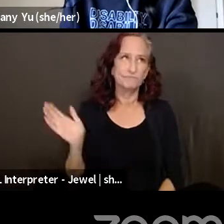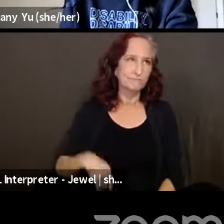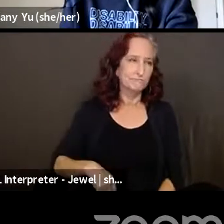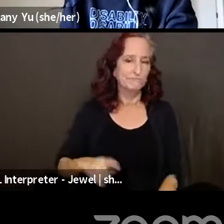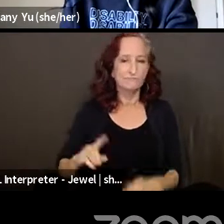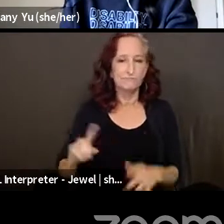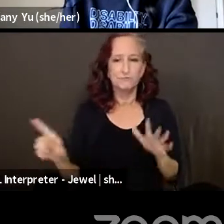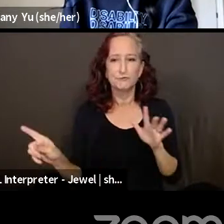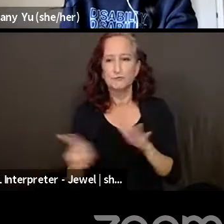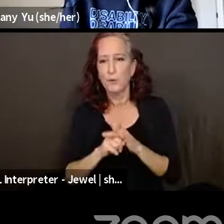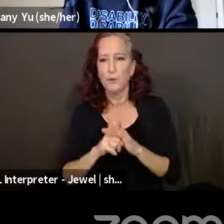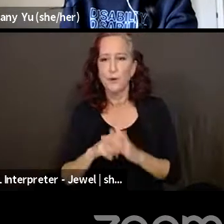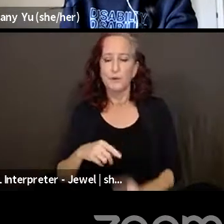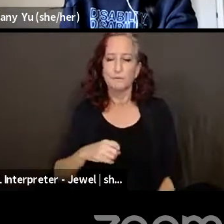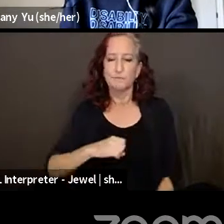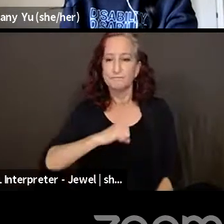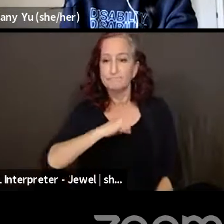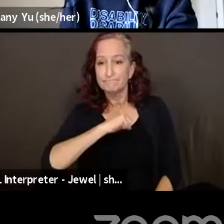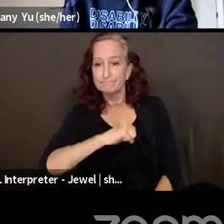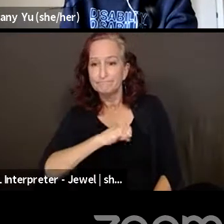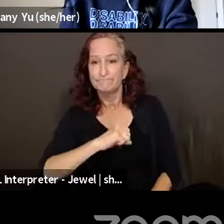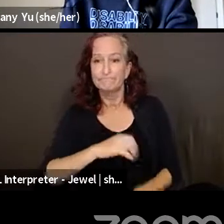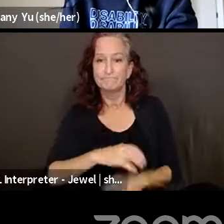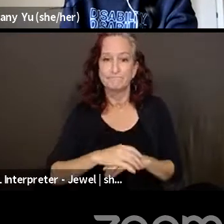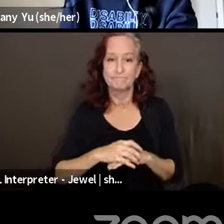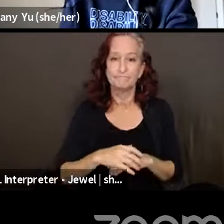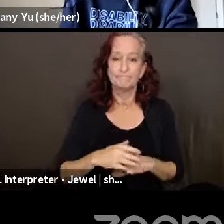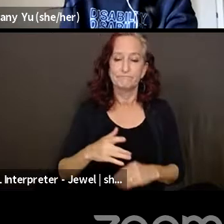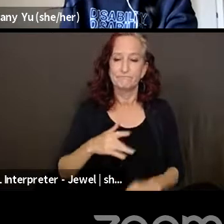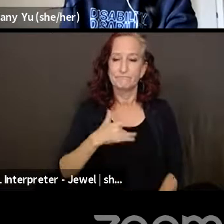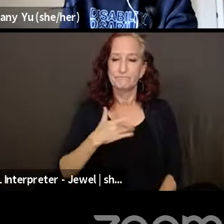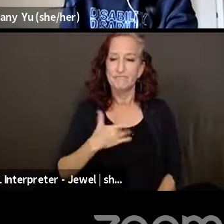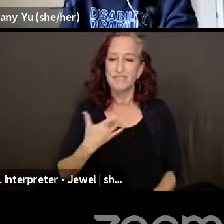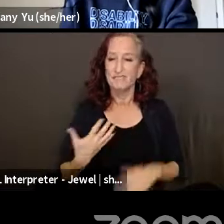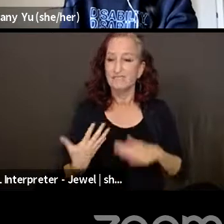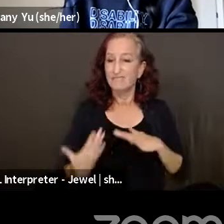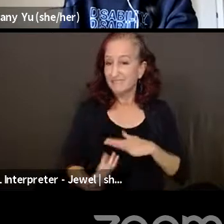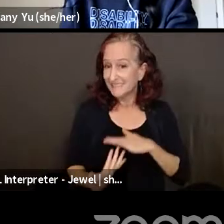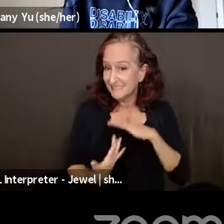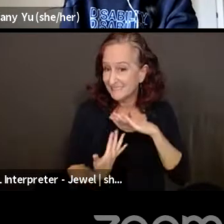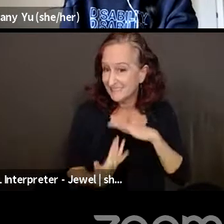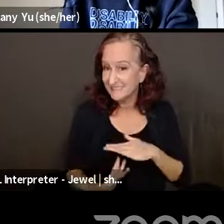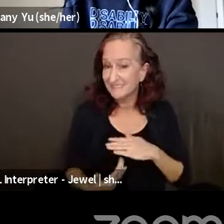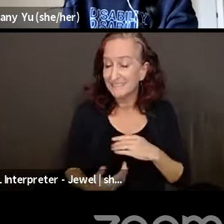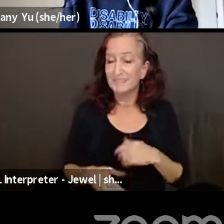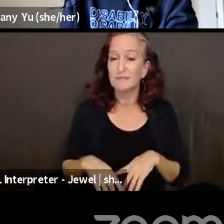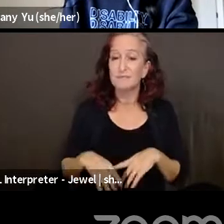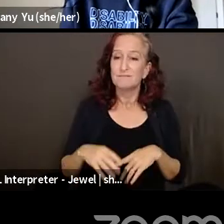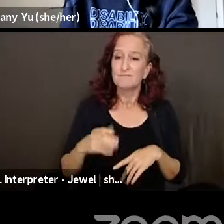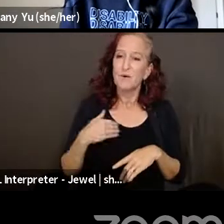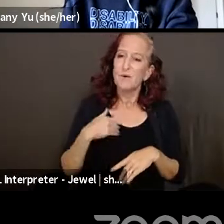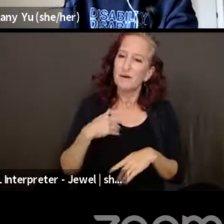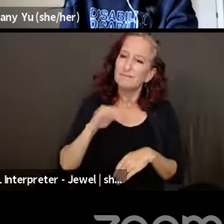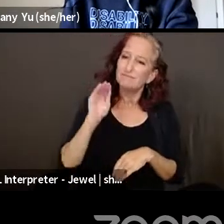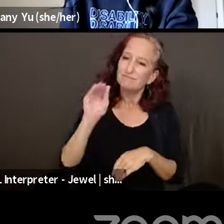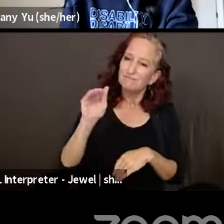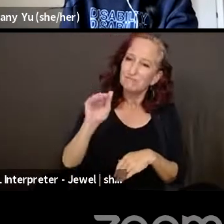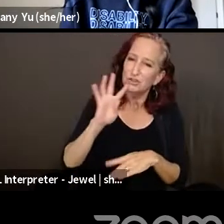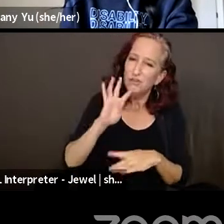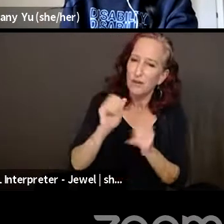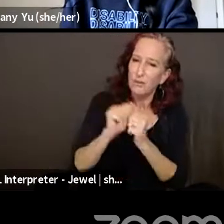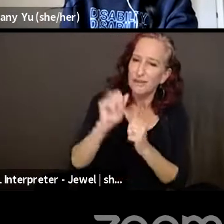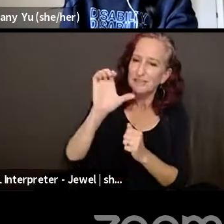felt, yeah, I'll leave it there. And so I had a chat with him about kind of my difficulties in